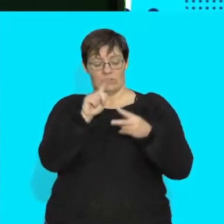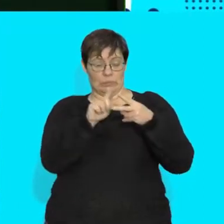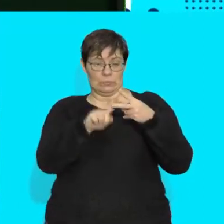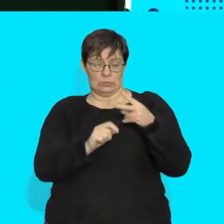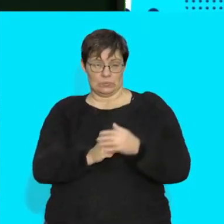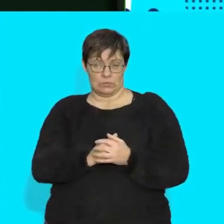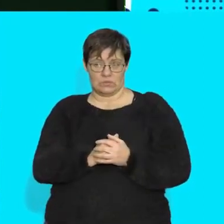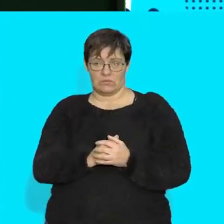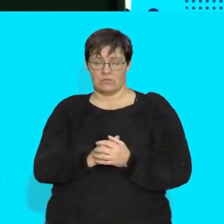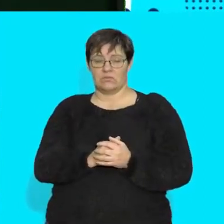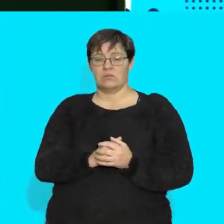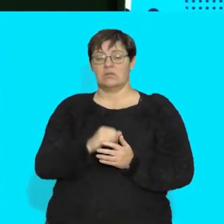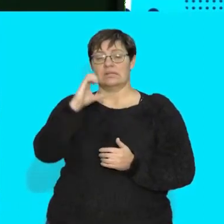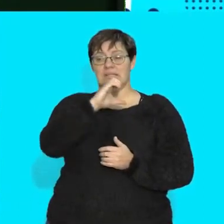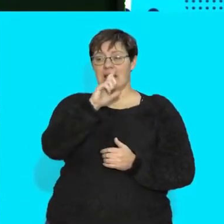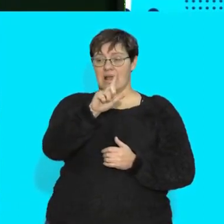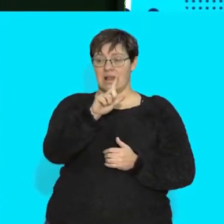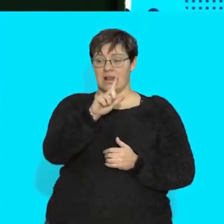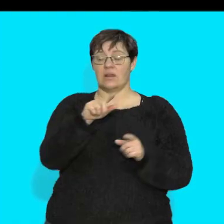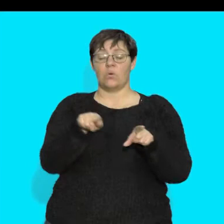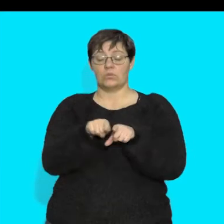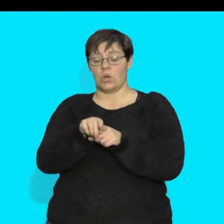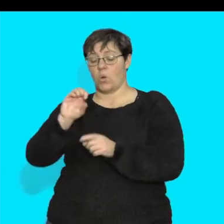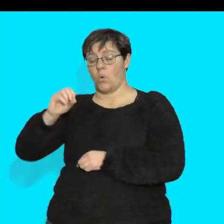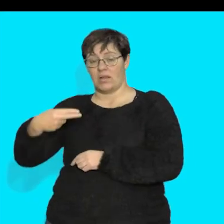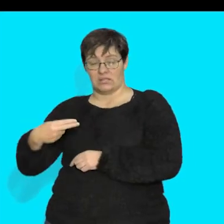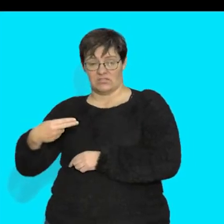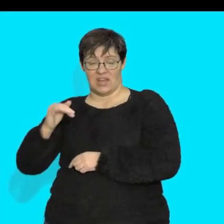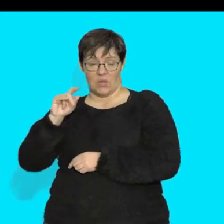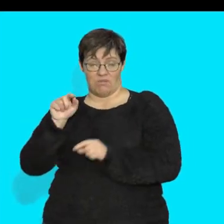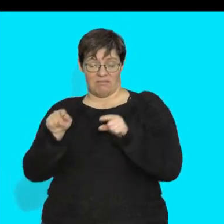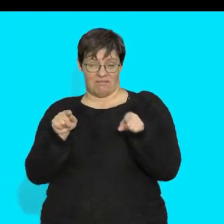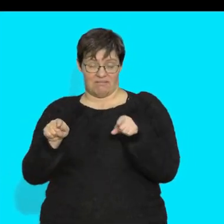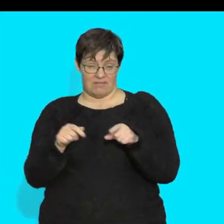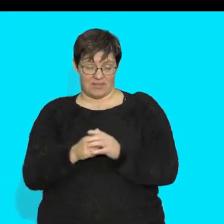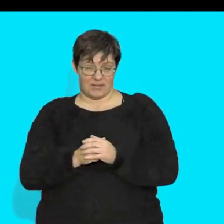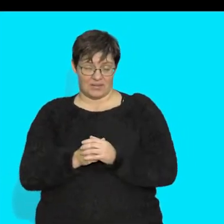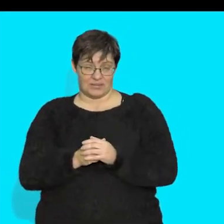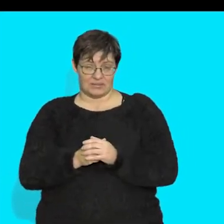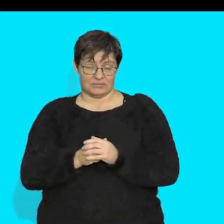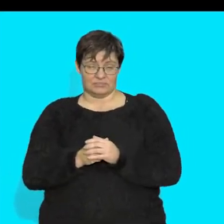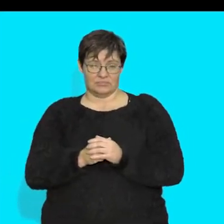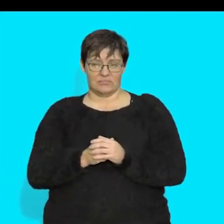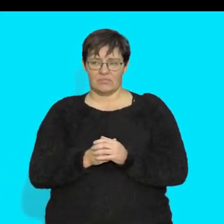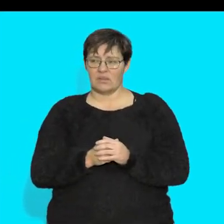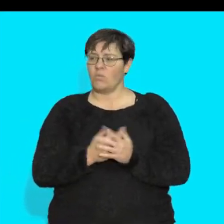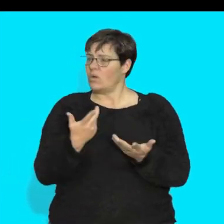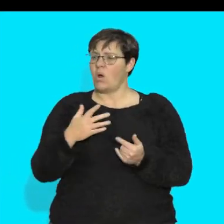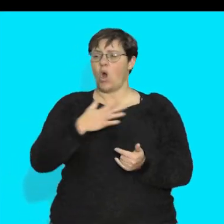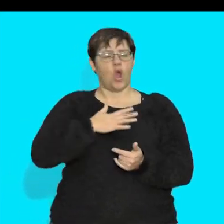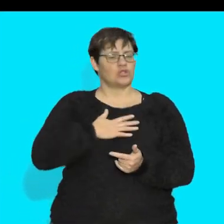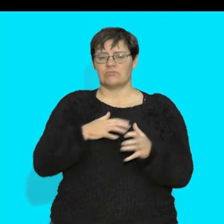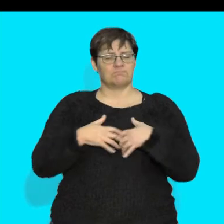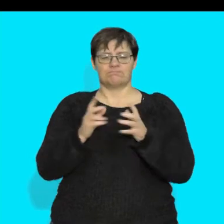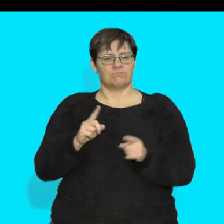there are two anions. There's the chloride ion and there's the hydroxide ion. Now, I've already said to you, we're not making